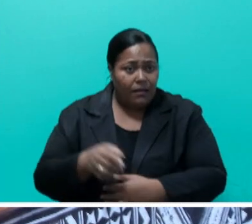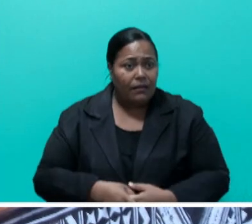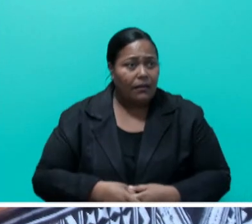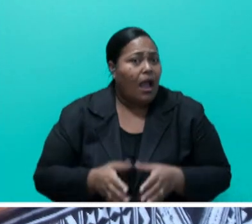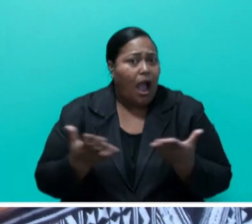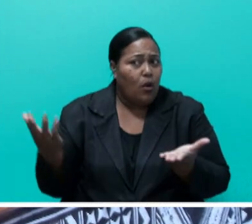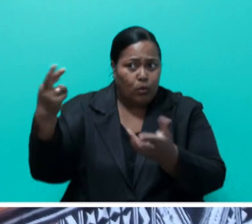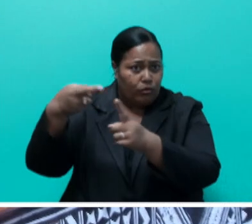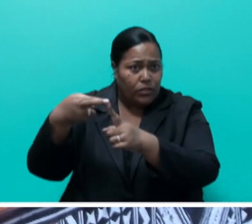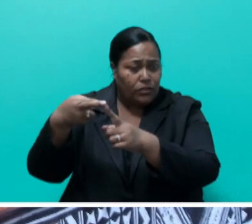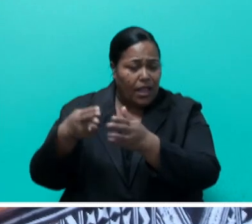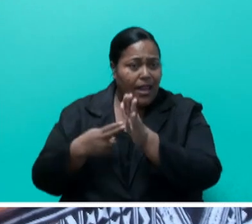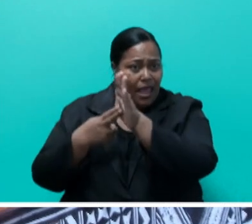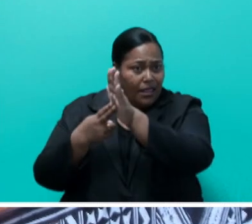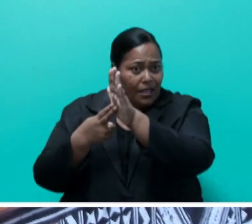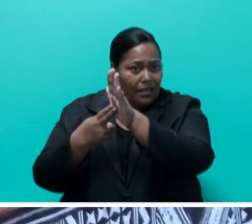reach Nandi.